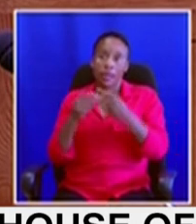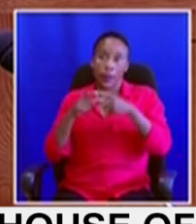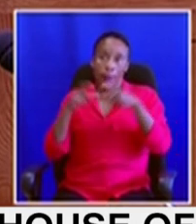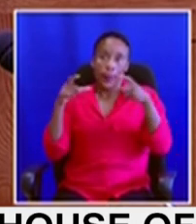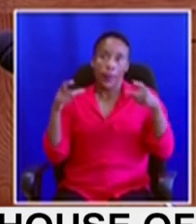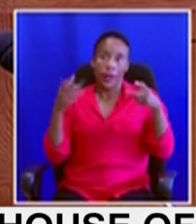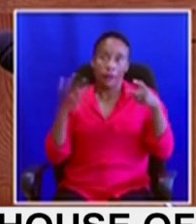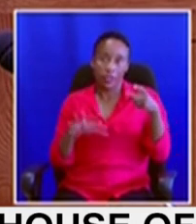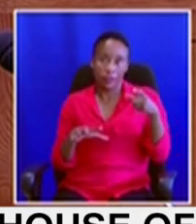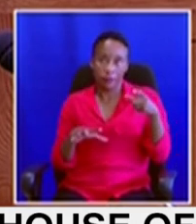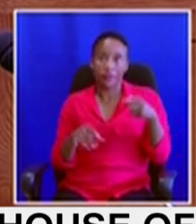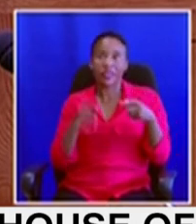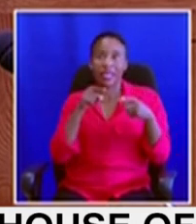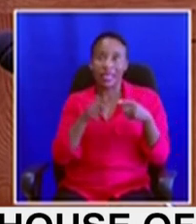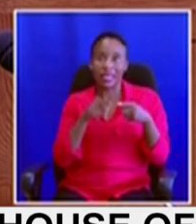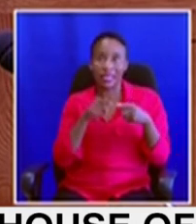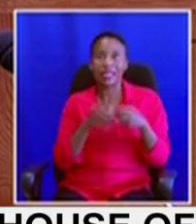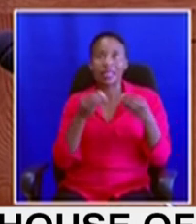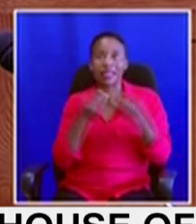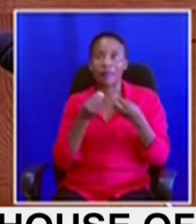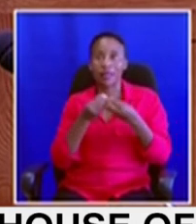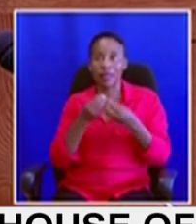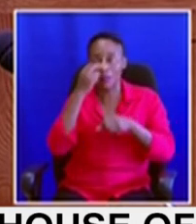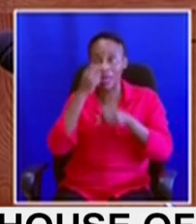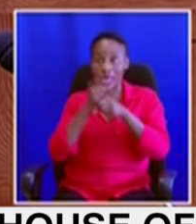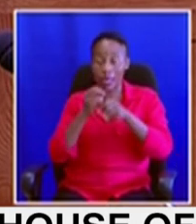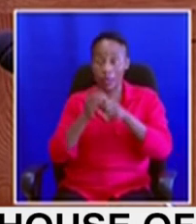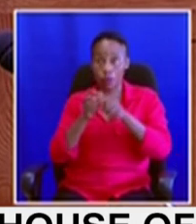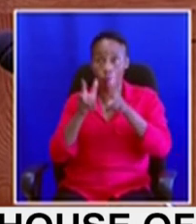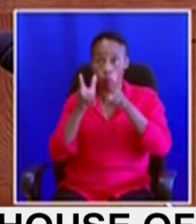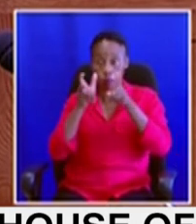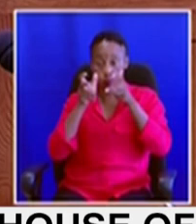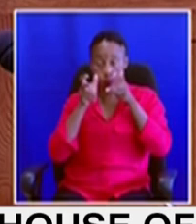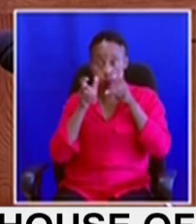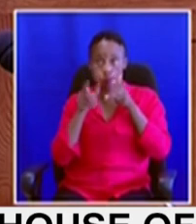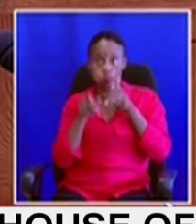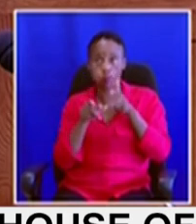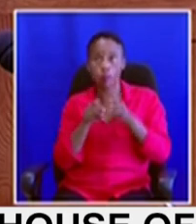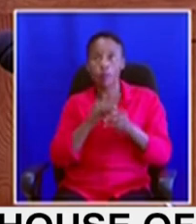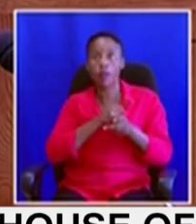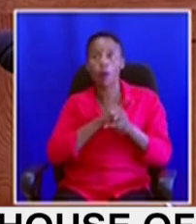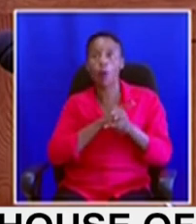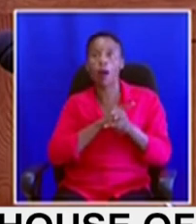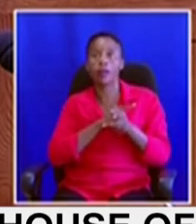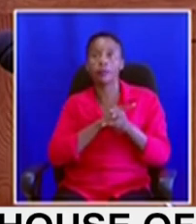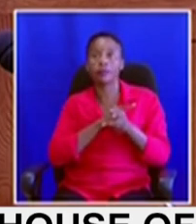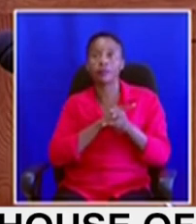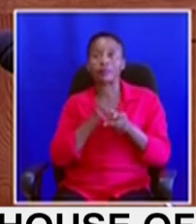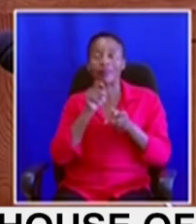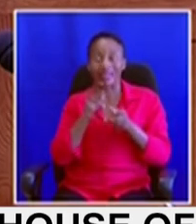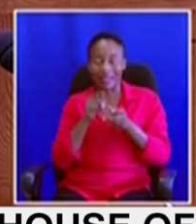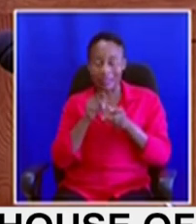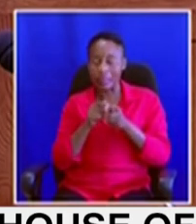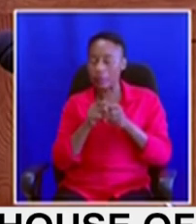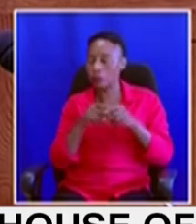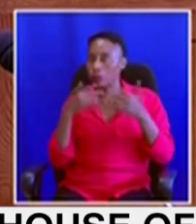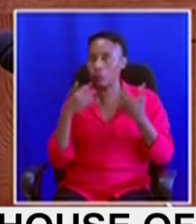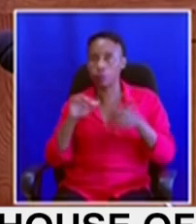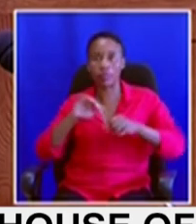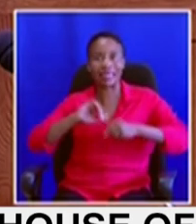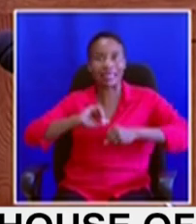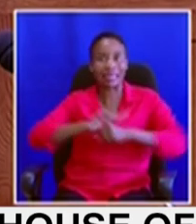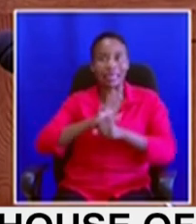This is something that we do need to pay attention to because it is a blight. It is a blight